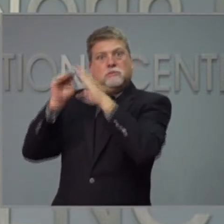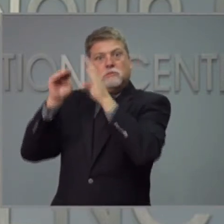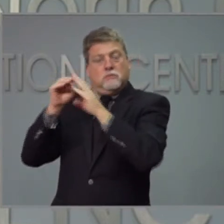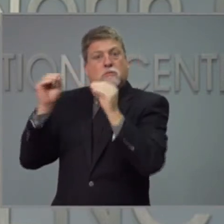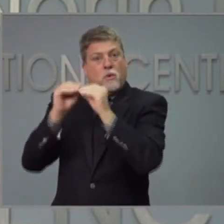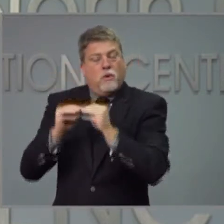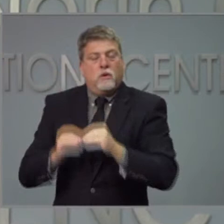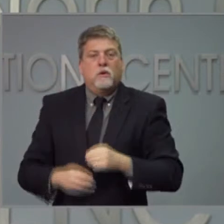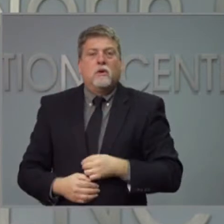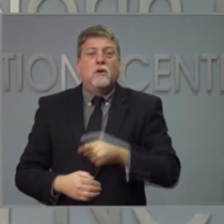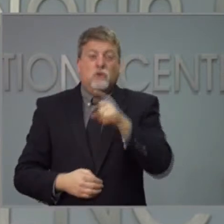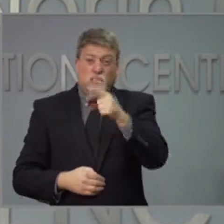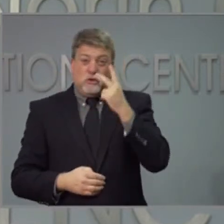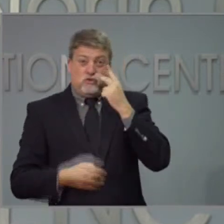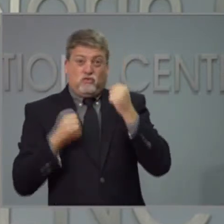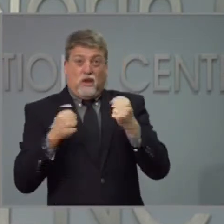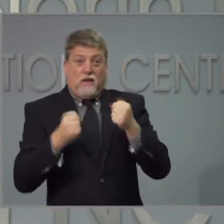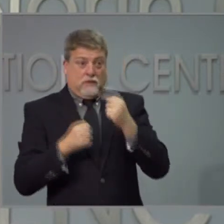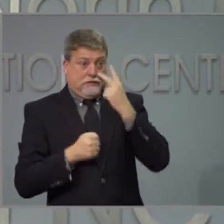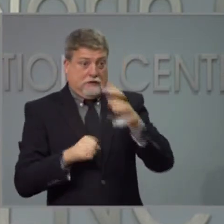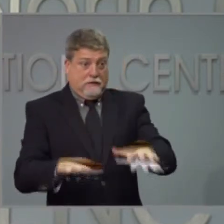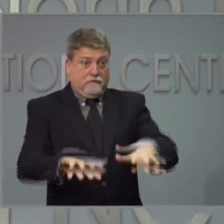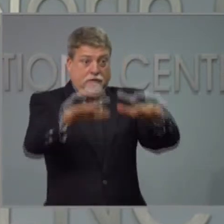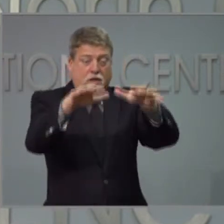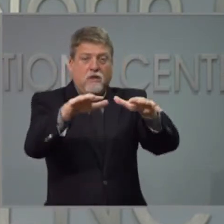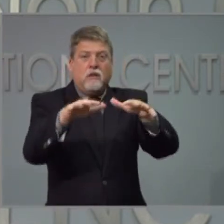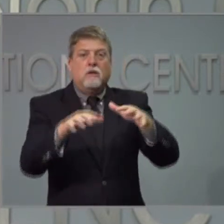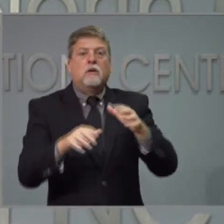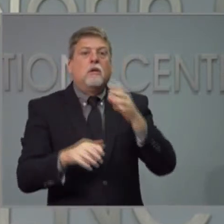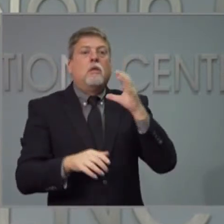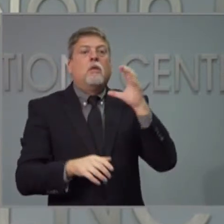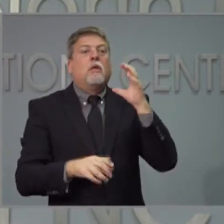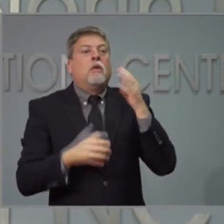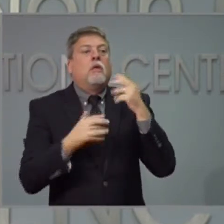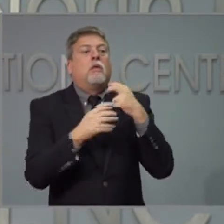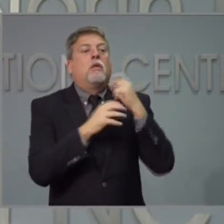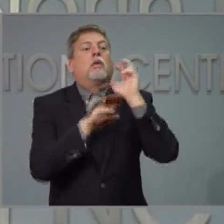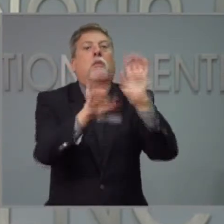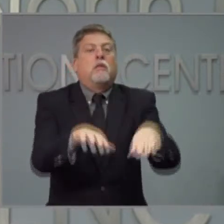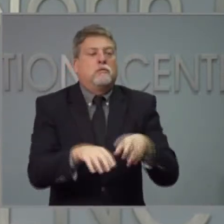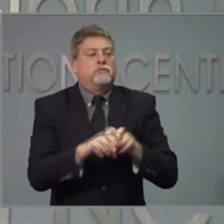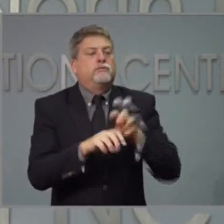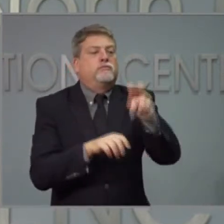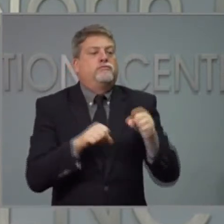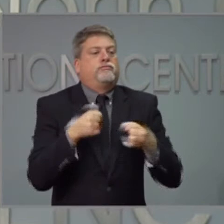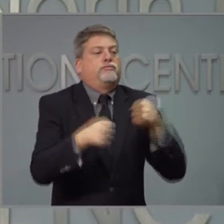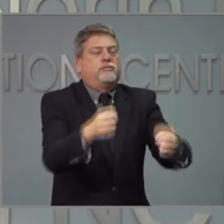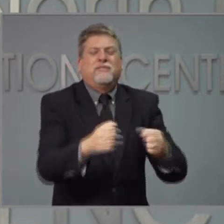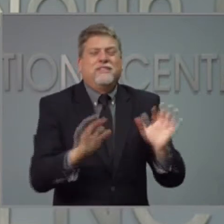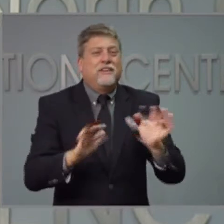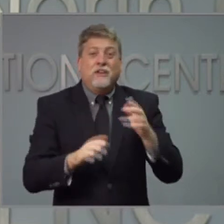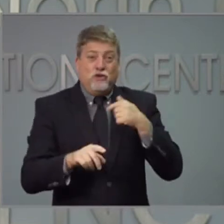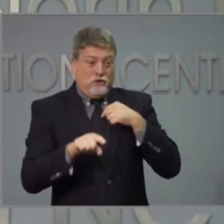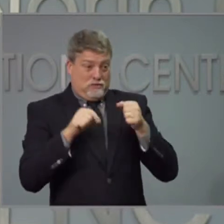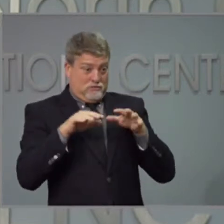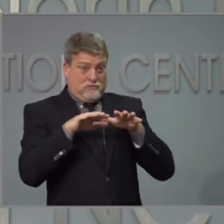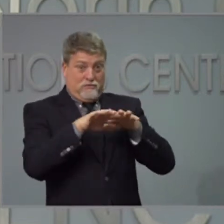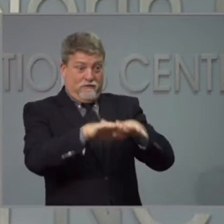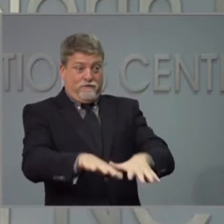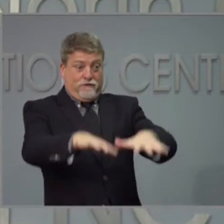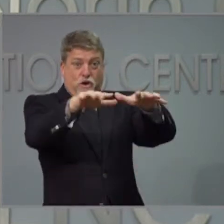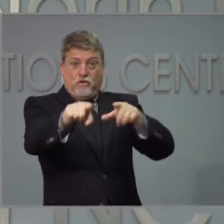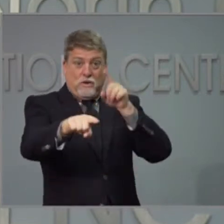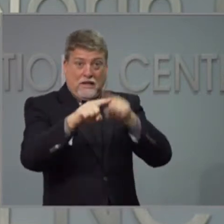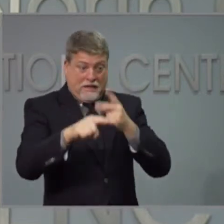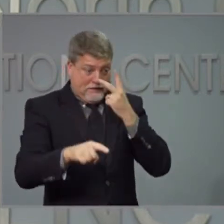flooded or closed roads. You don't know if the road surface is intact below the water, and you could be driving into a washout or sinkhole,